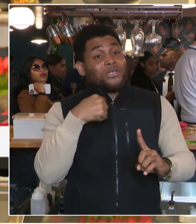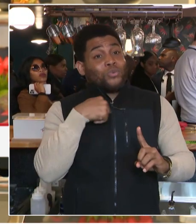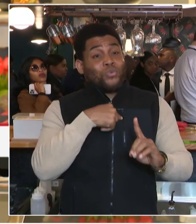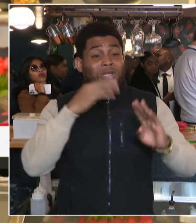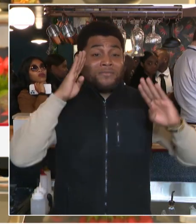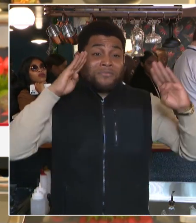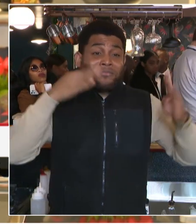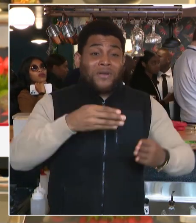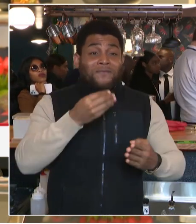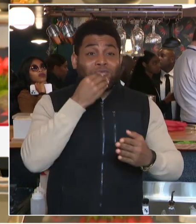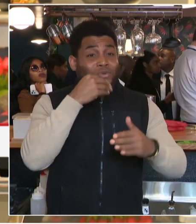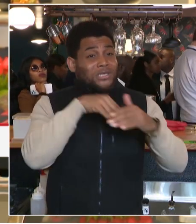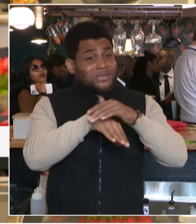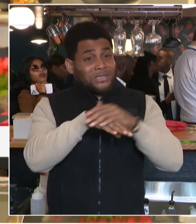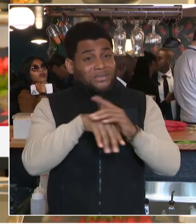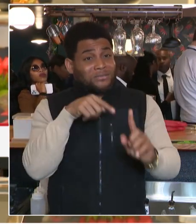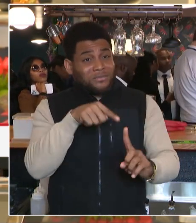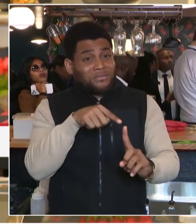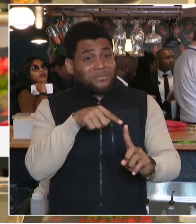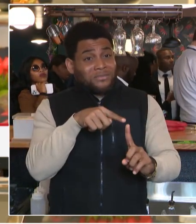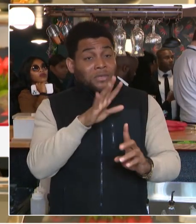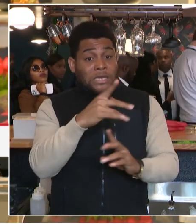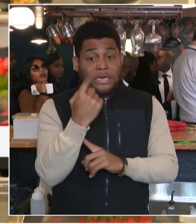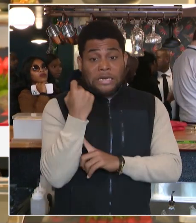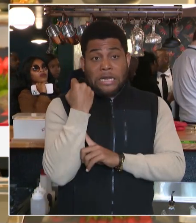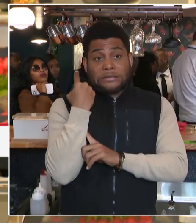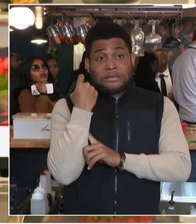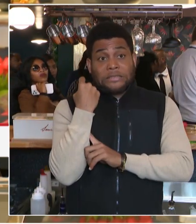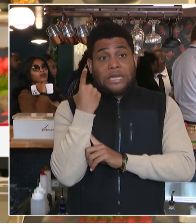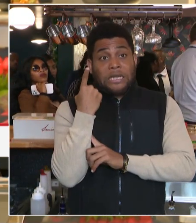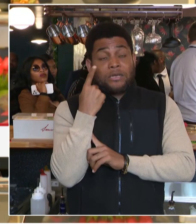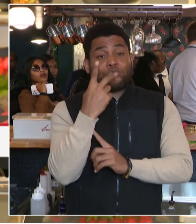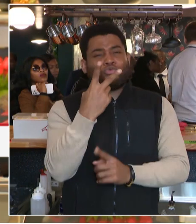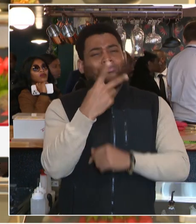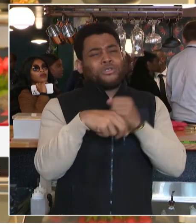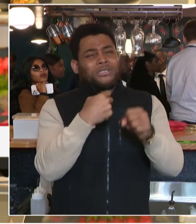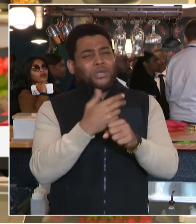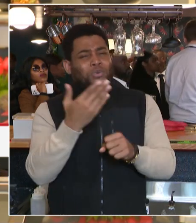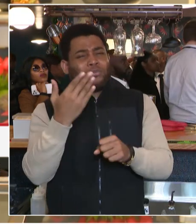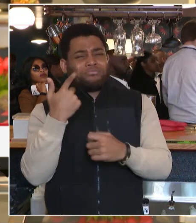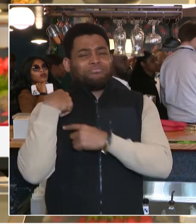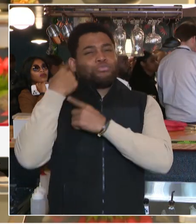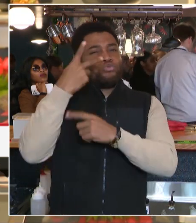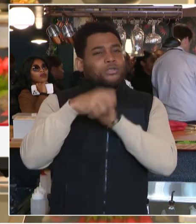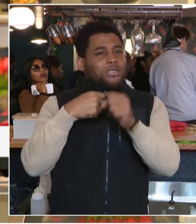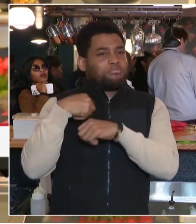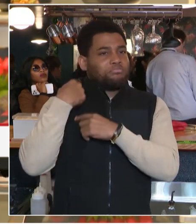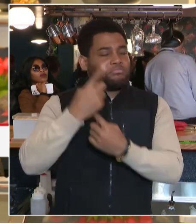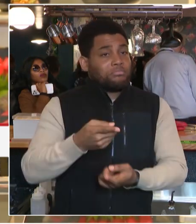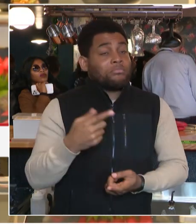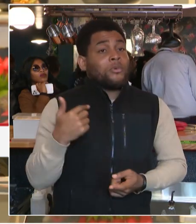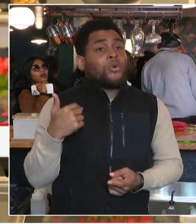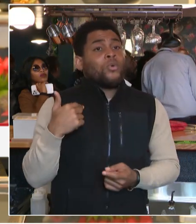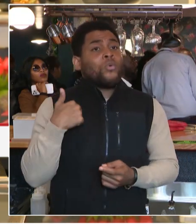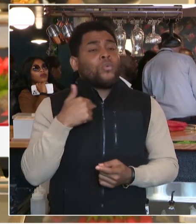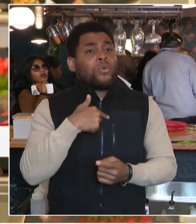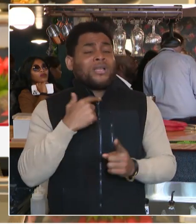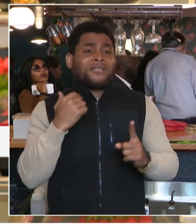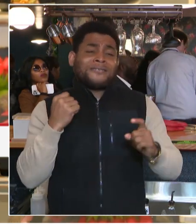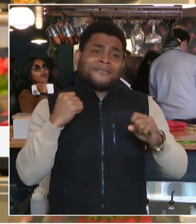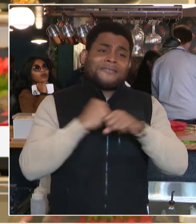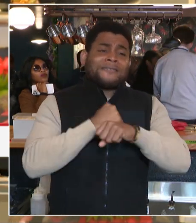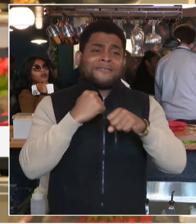season, or 2 budget seasons maybe, we had to fight to keep the dollars up. We're grateful to Councilmember